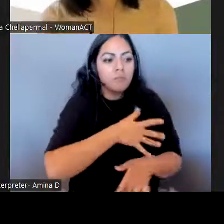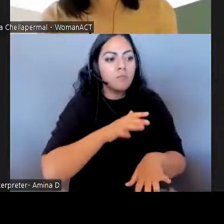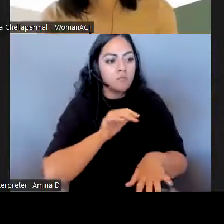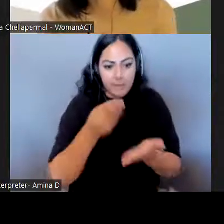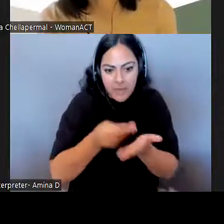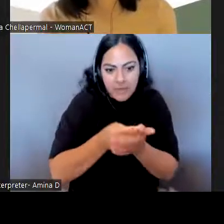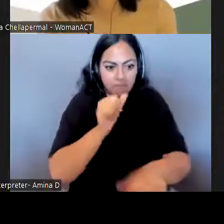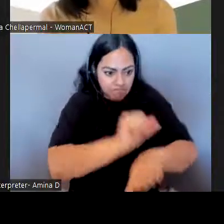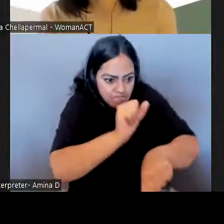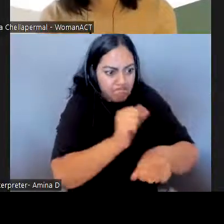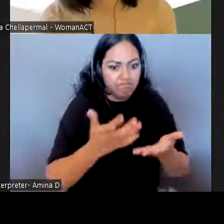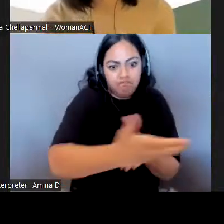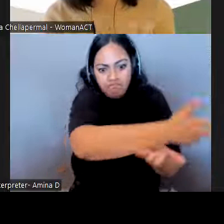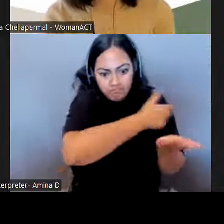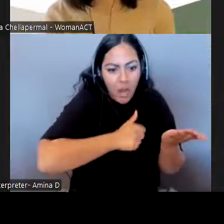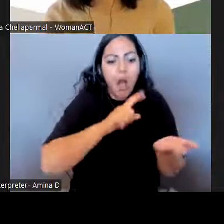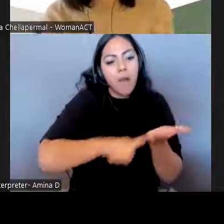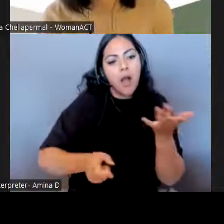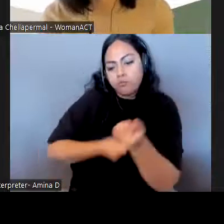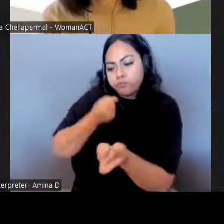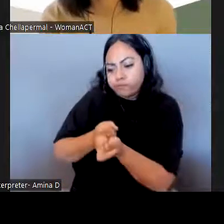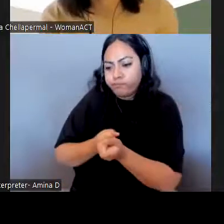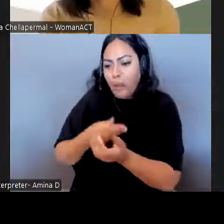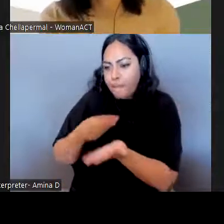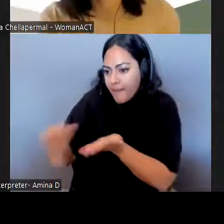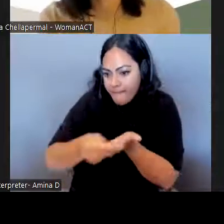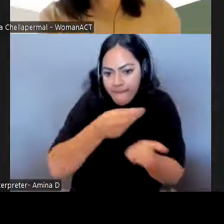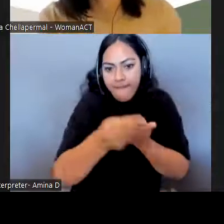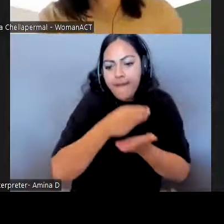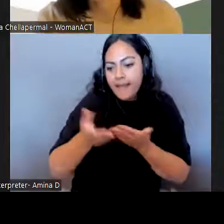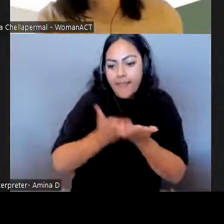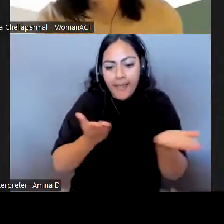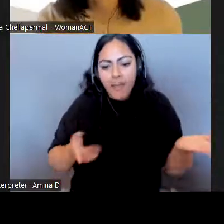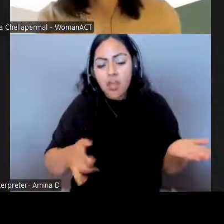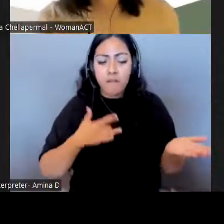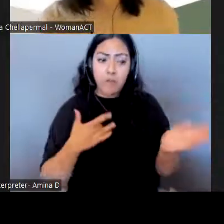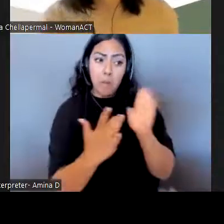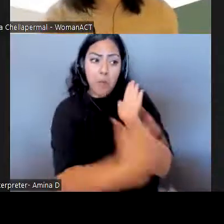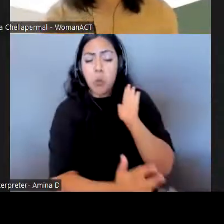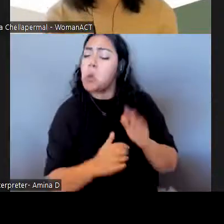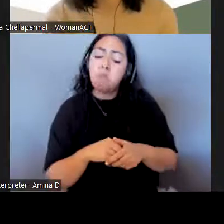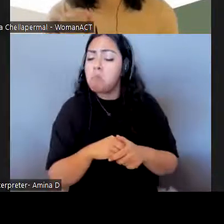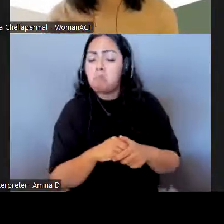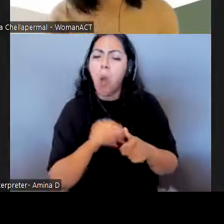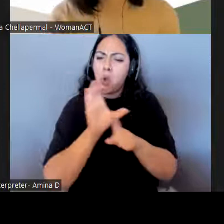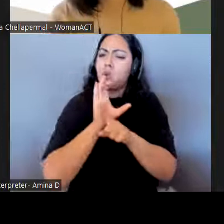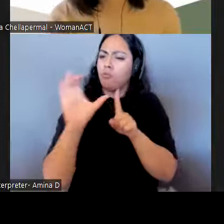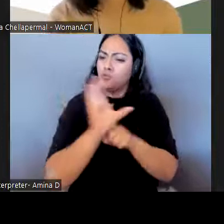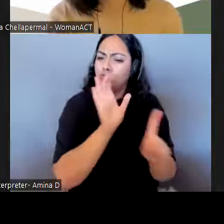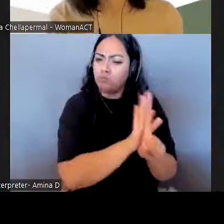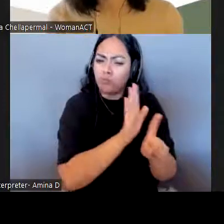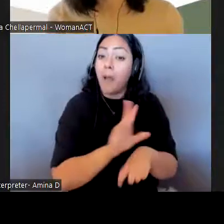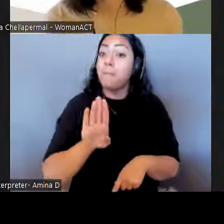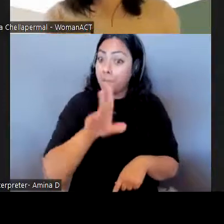to provide for her. So it followed cultural norms, so she didn't consider that abusive. However, she perceived her adult